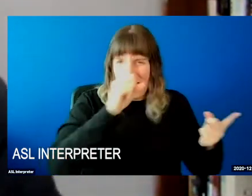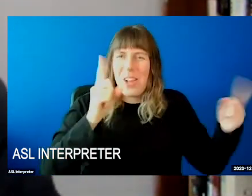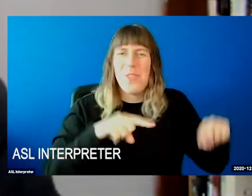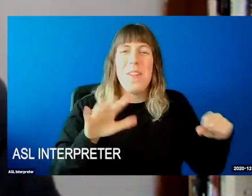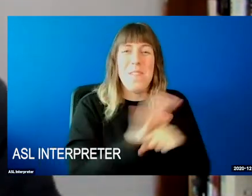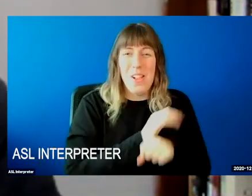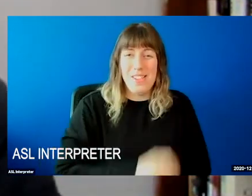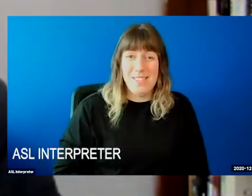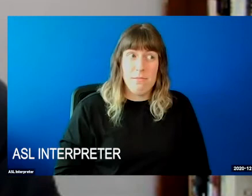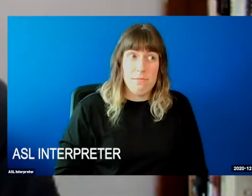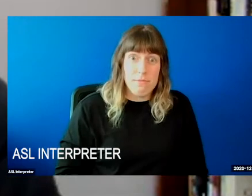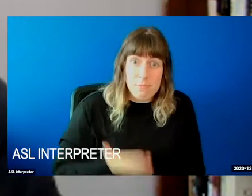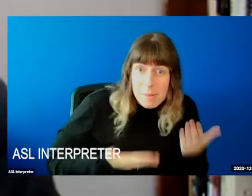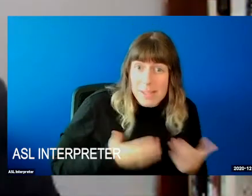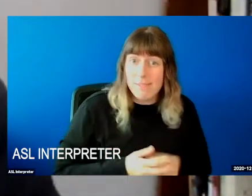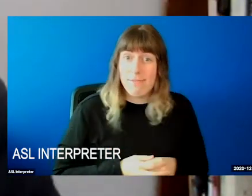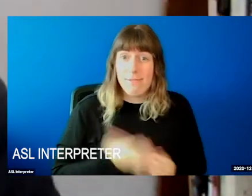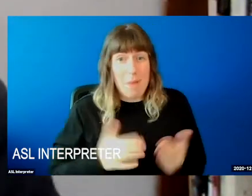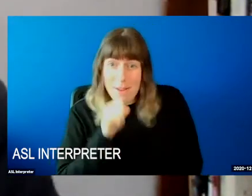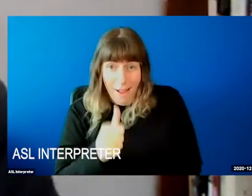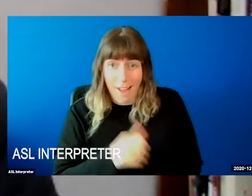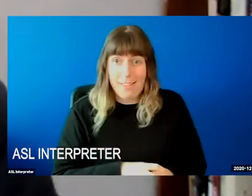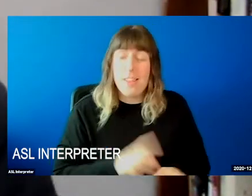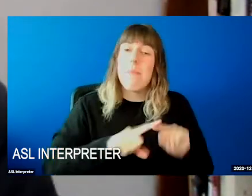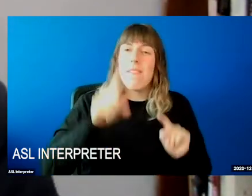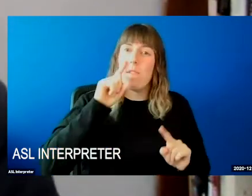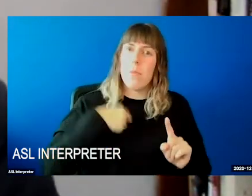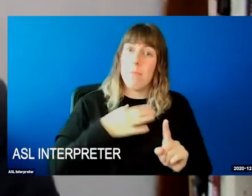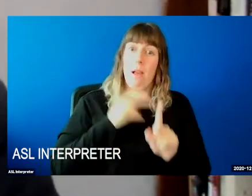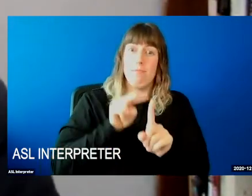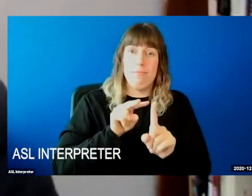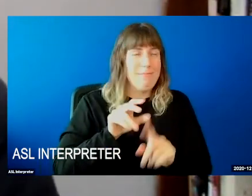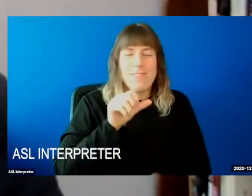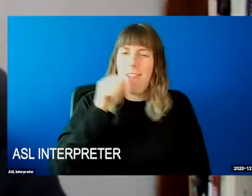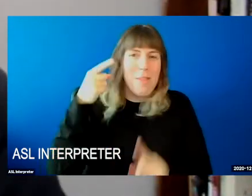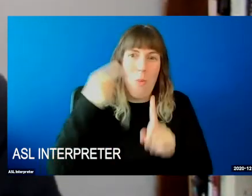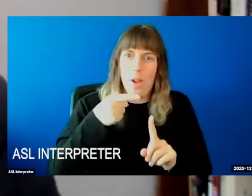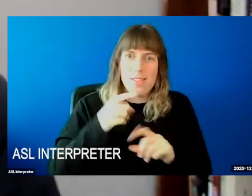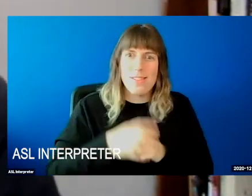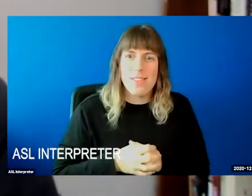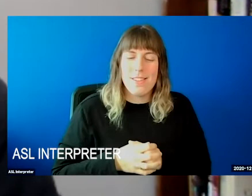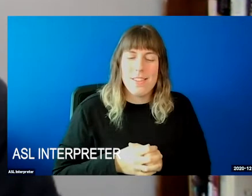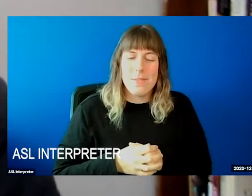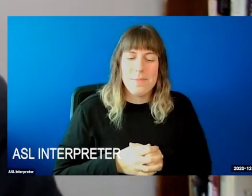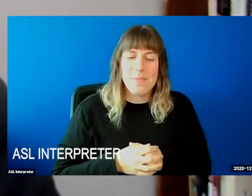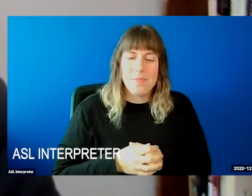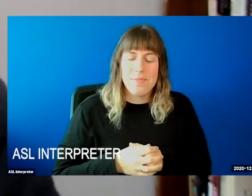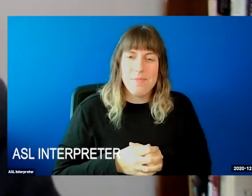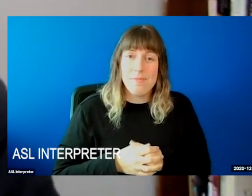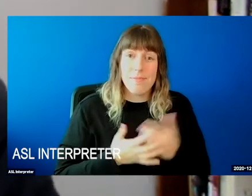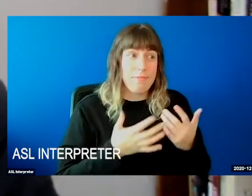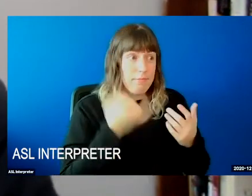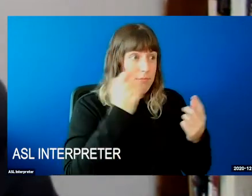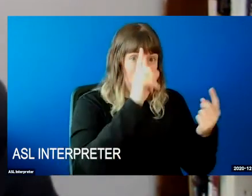maybe we will, maybe we won't. But to me, that's not the important point. The real question, or not the question, but how can